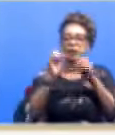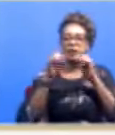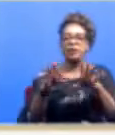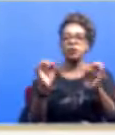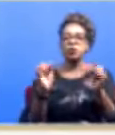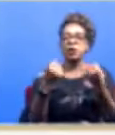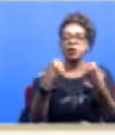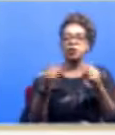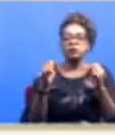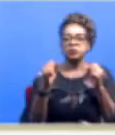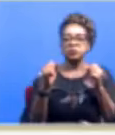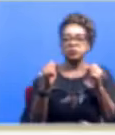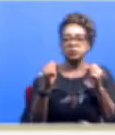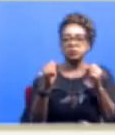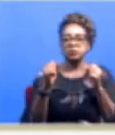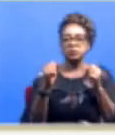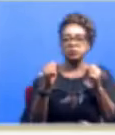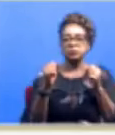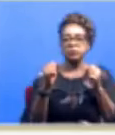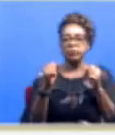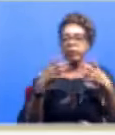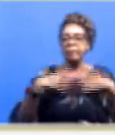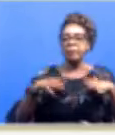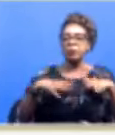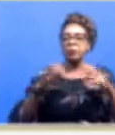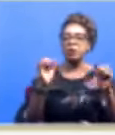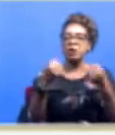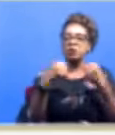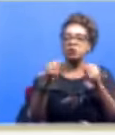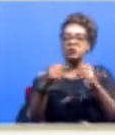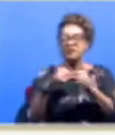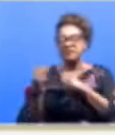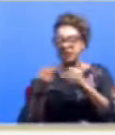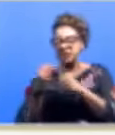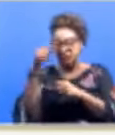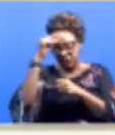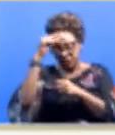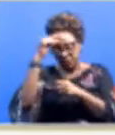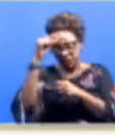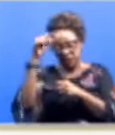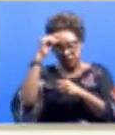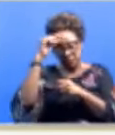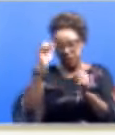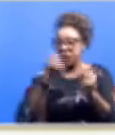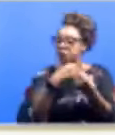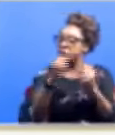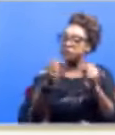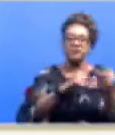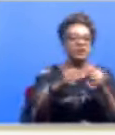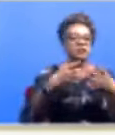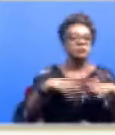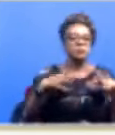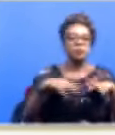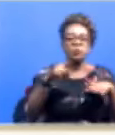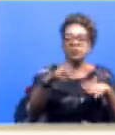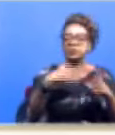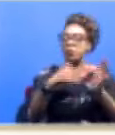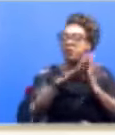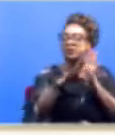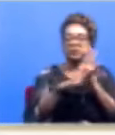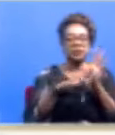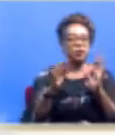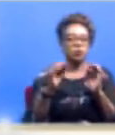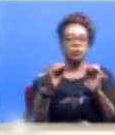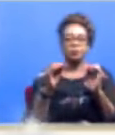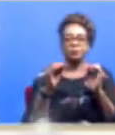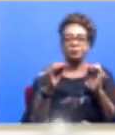cannot, the citizens cannot fight the government, and the government cannot fight its own people. This is not our agenda